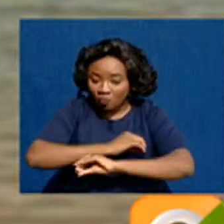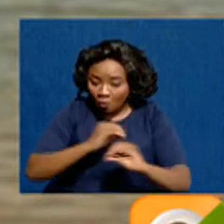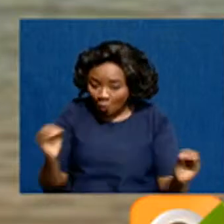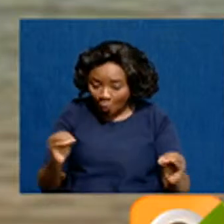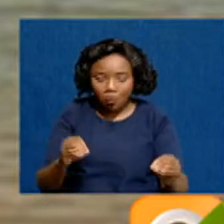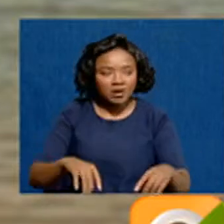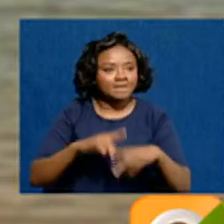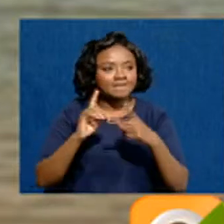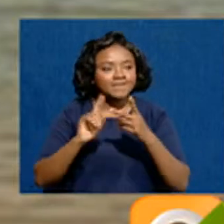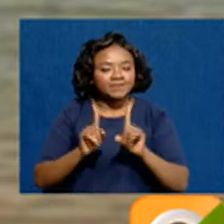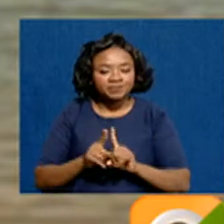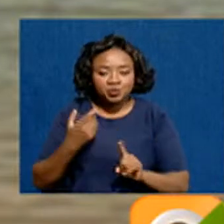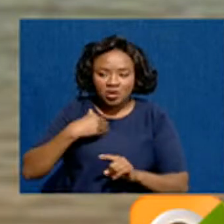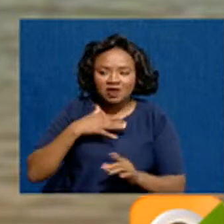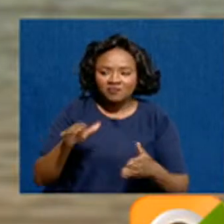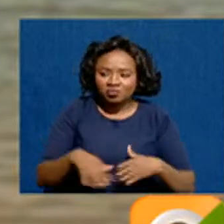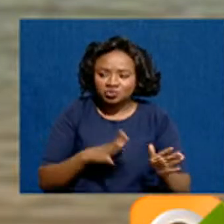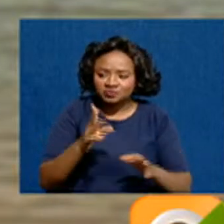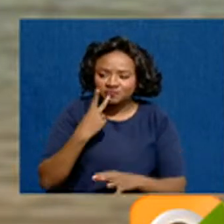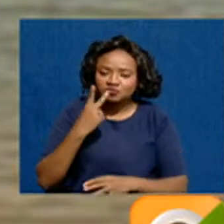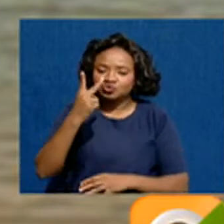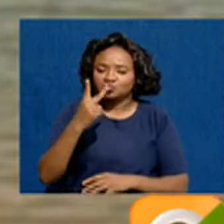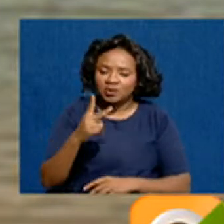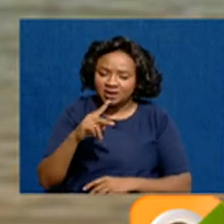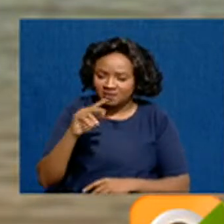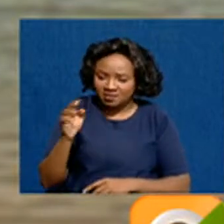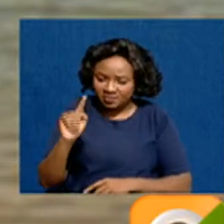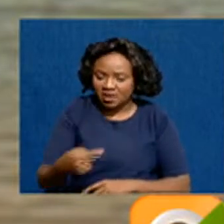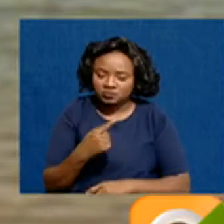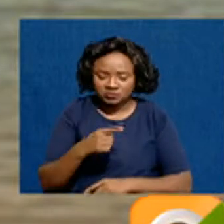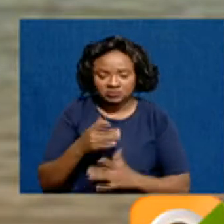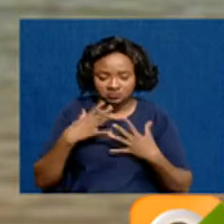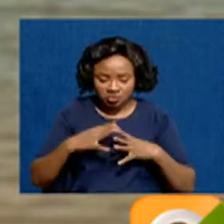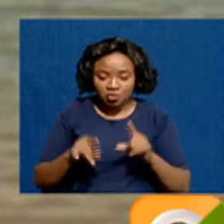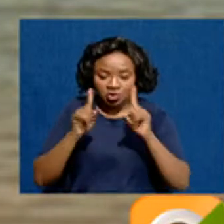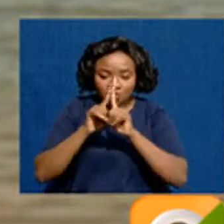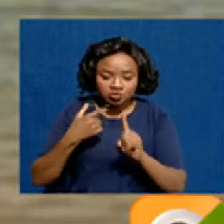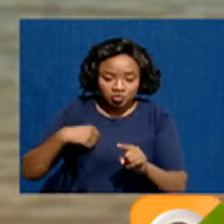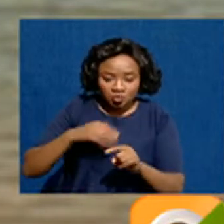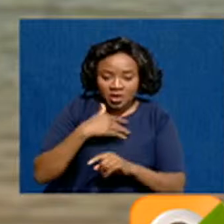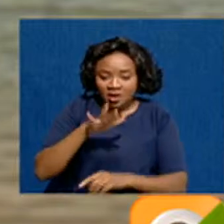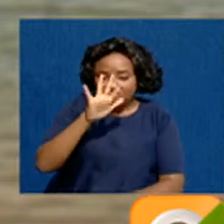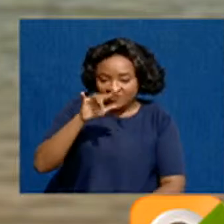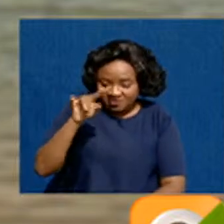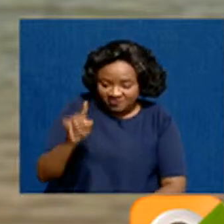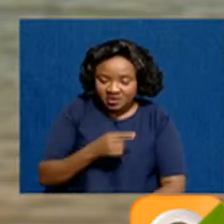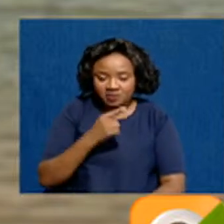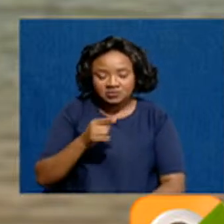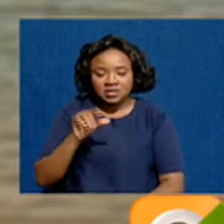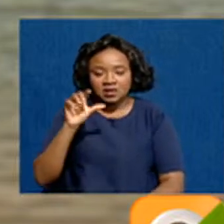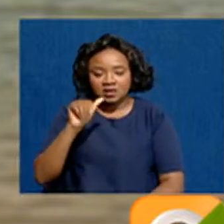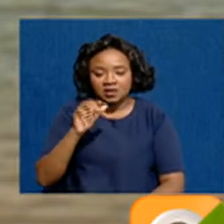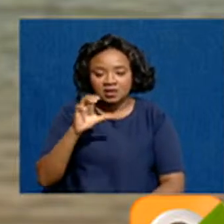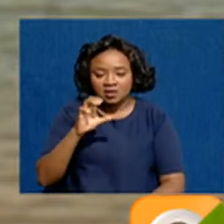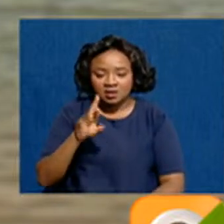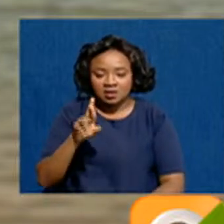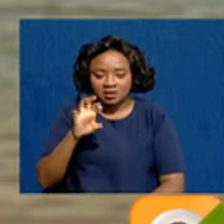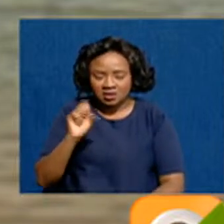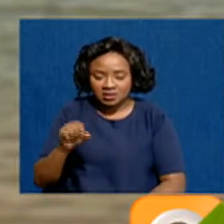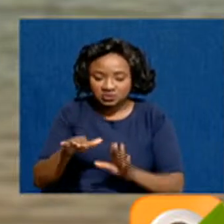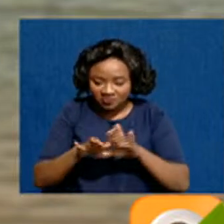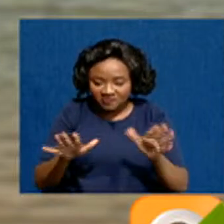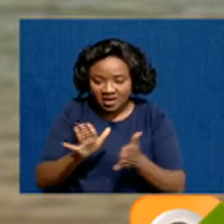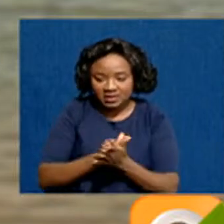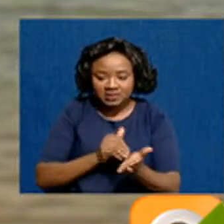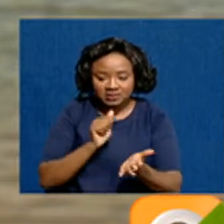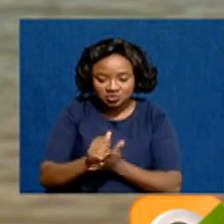of 200K if the rains continue in the next 1 week. We have 5,000 acres of crops destroyed. We